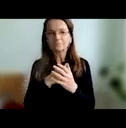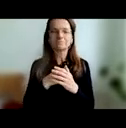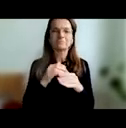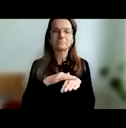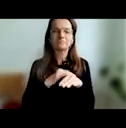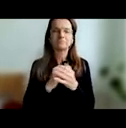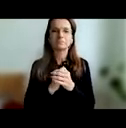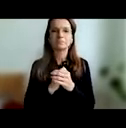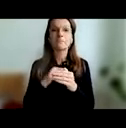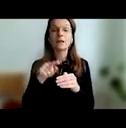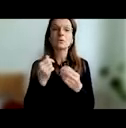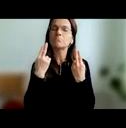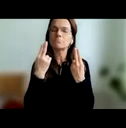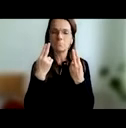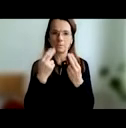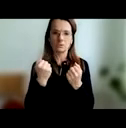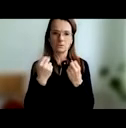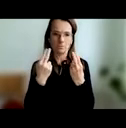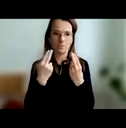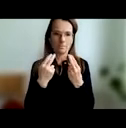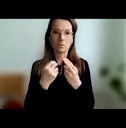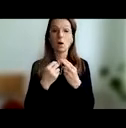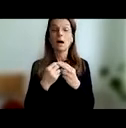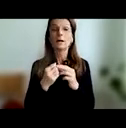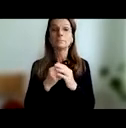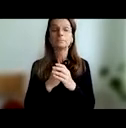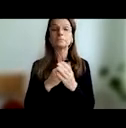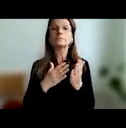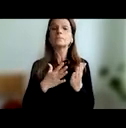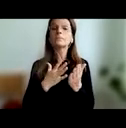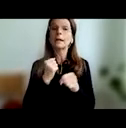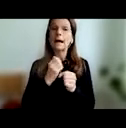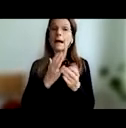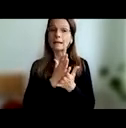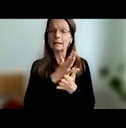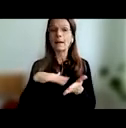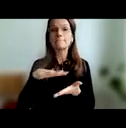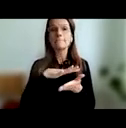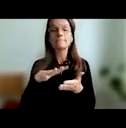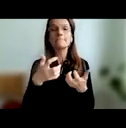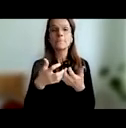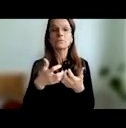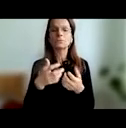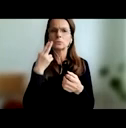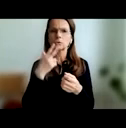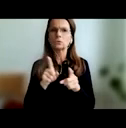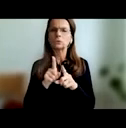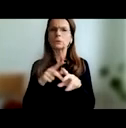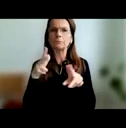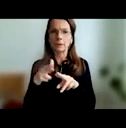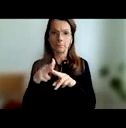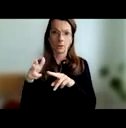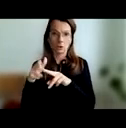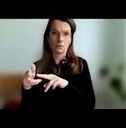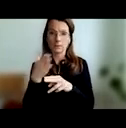o clucine pomemos. E is carena tutti essential. plataforma o preprecevania Then prevent risposernosti